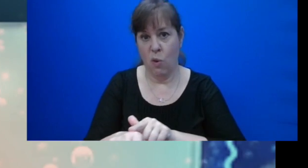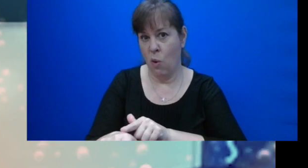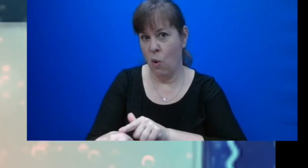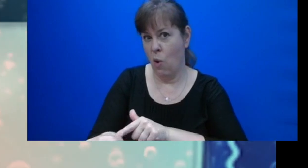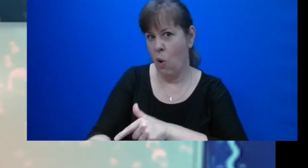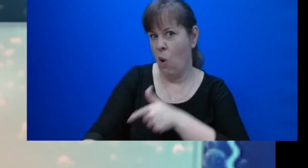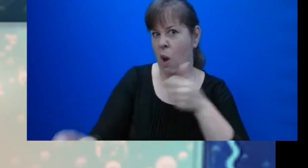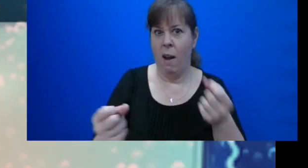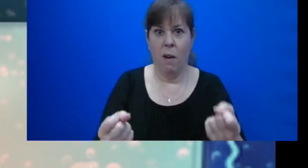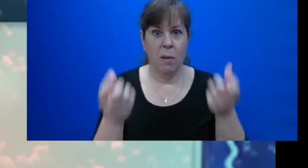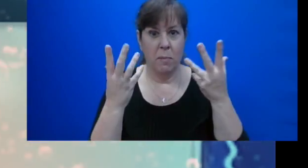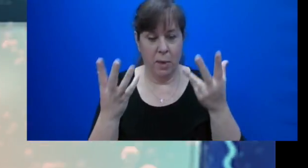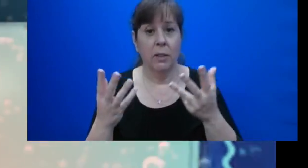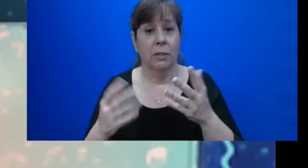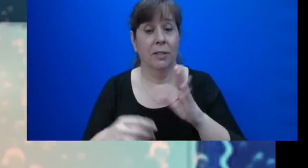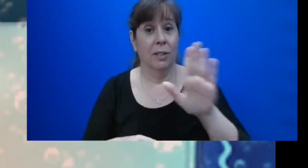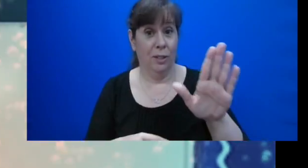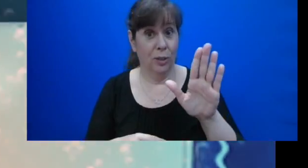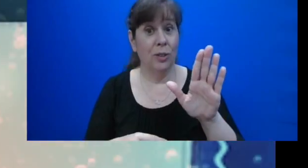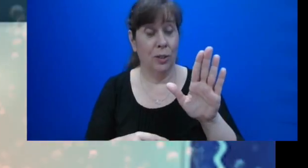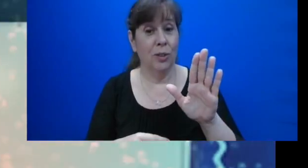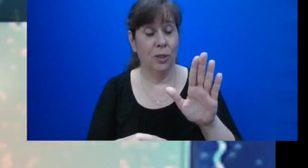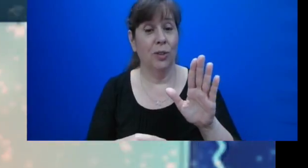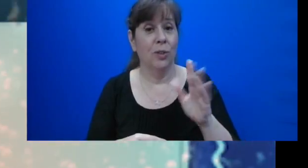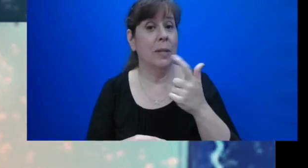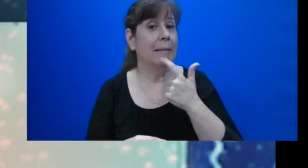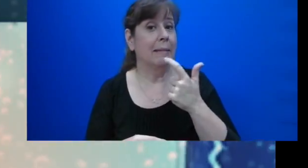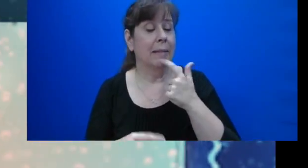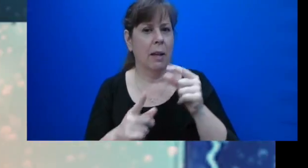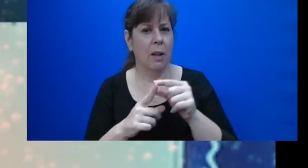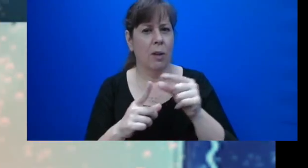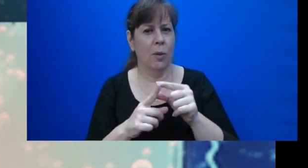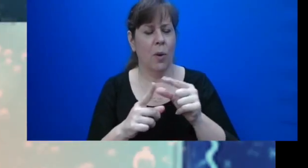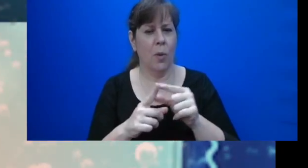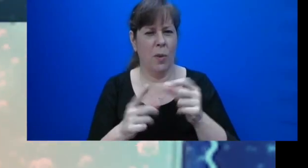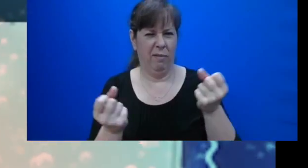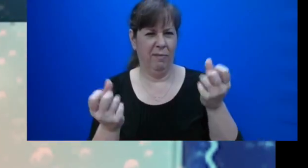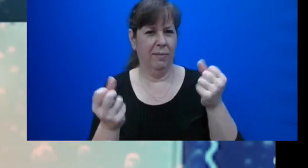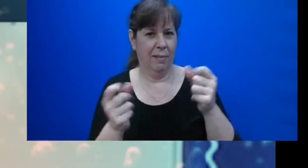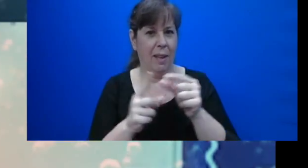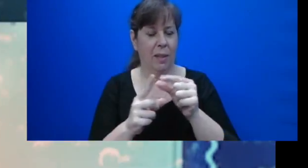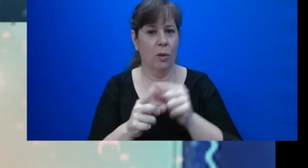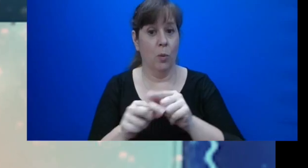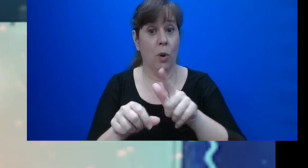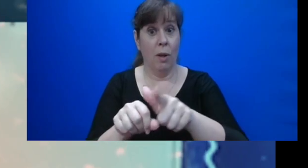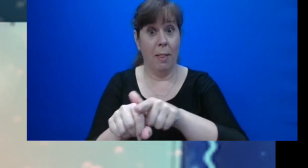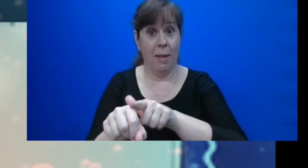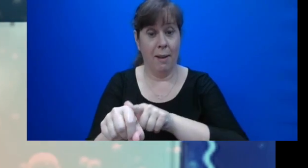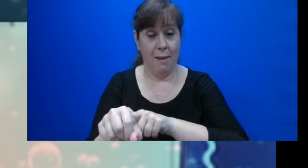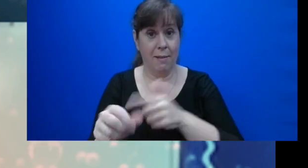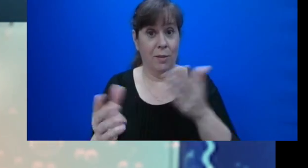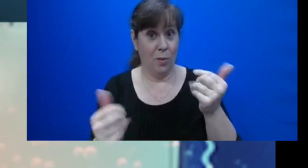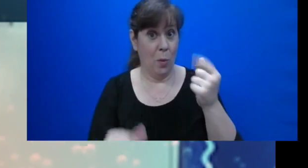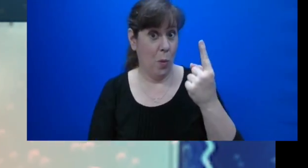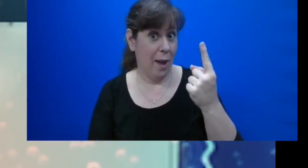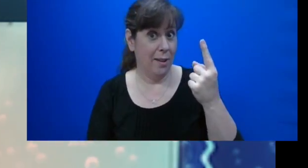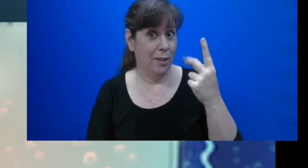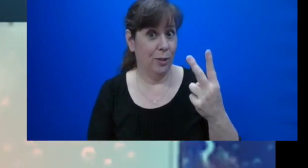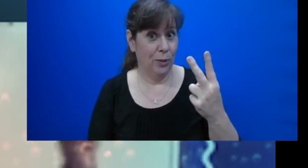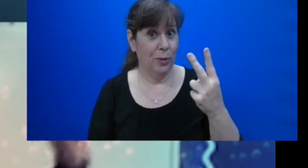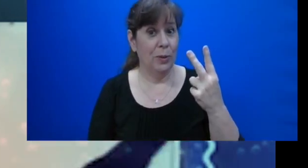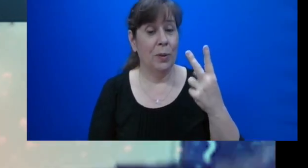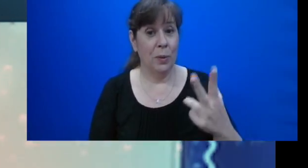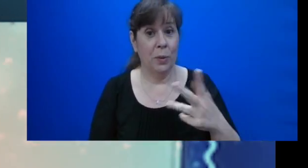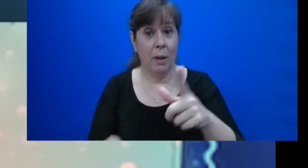Hold your arms up like this, and let's say the word length on the count of 3. 1, 2,